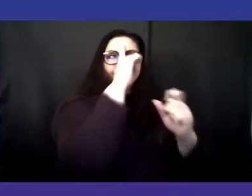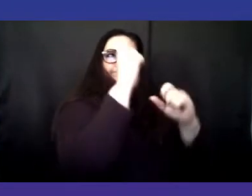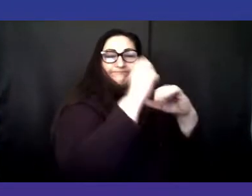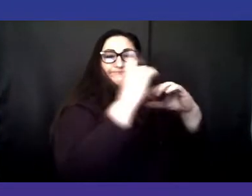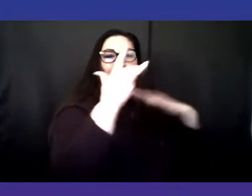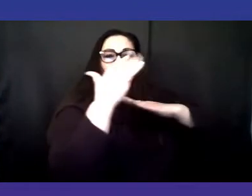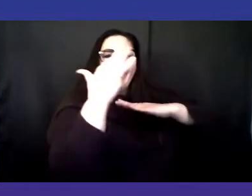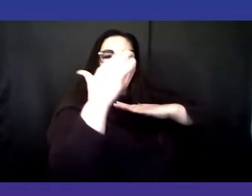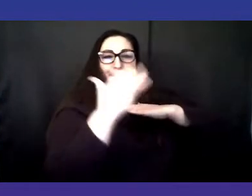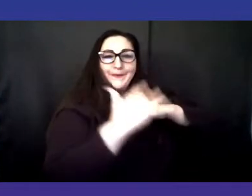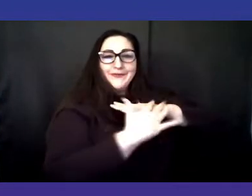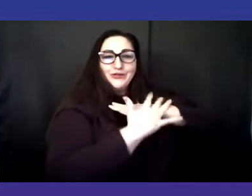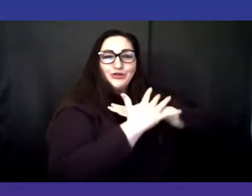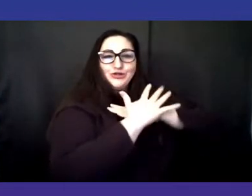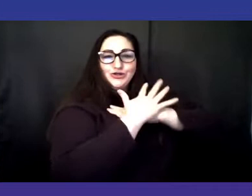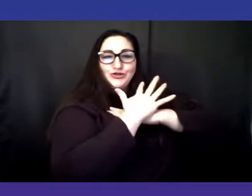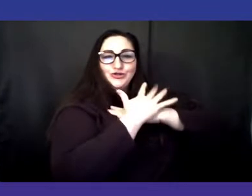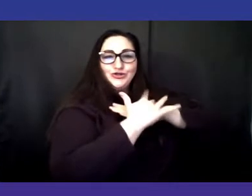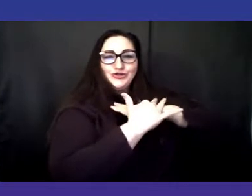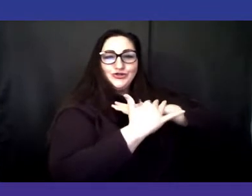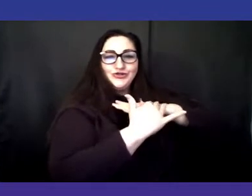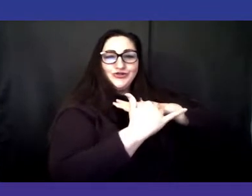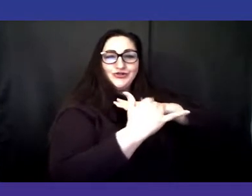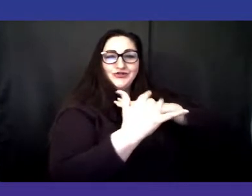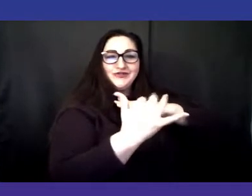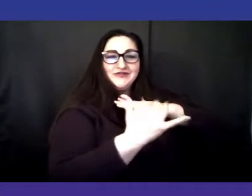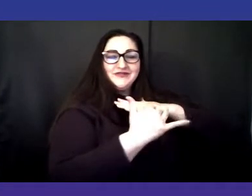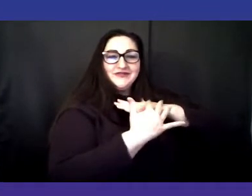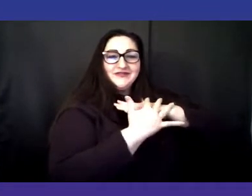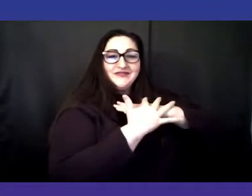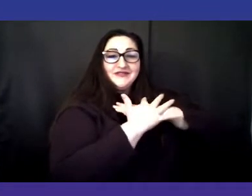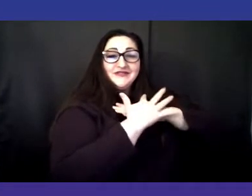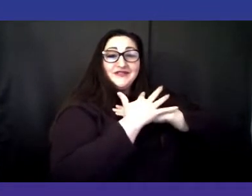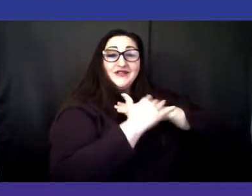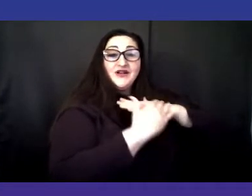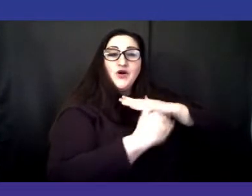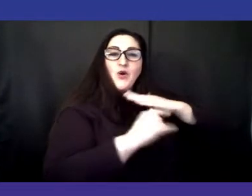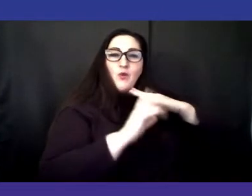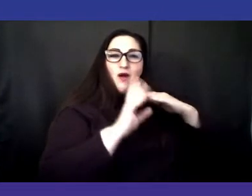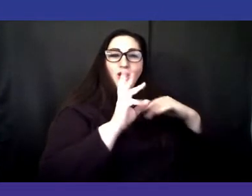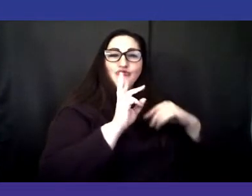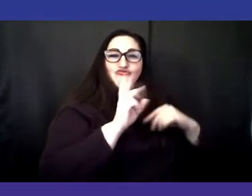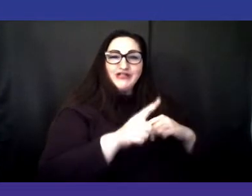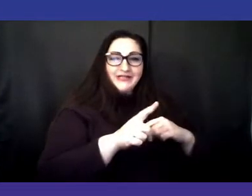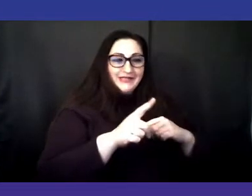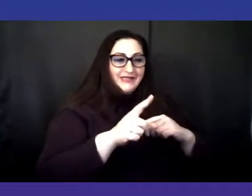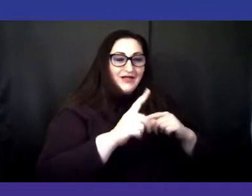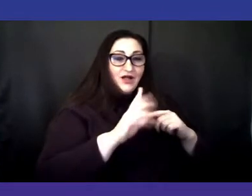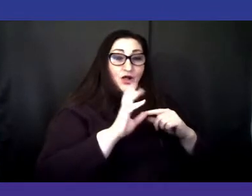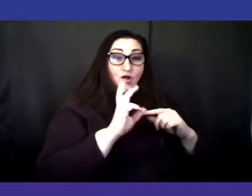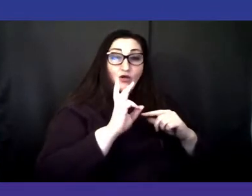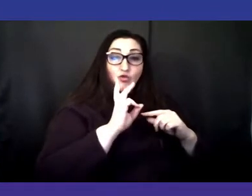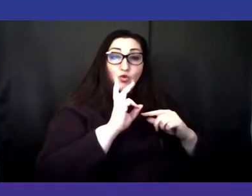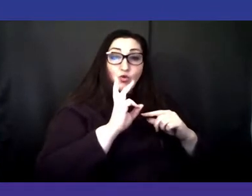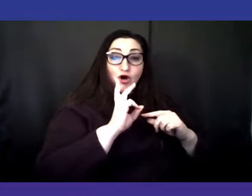where I think the waters connect everybody, and we are